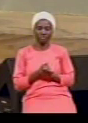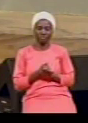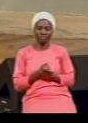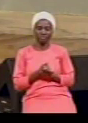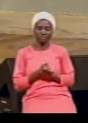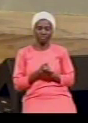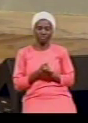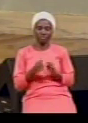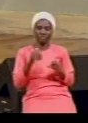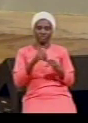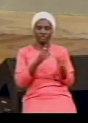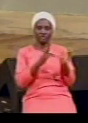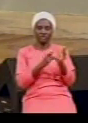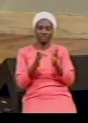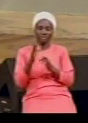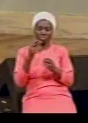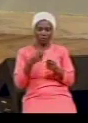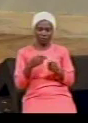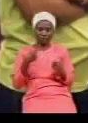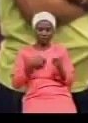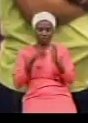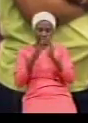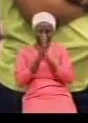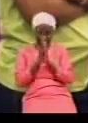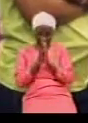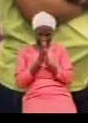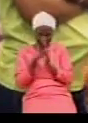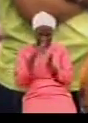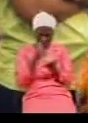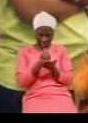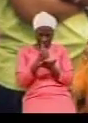In Jesus' name we pray.